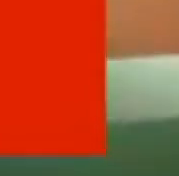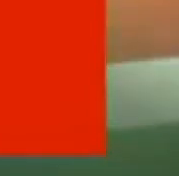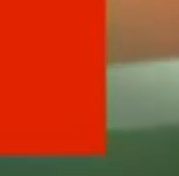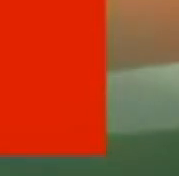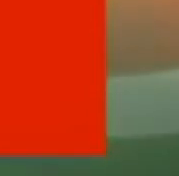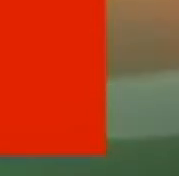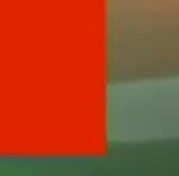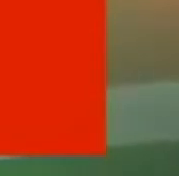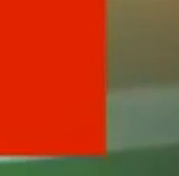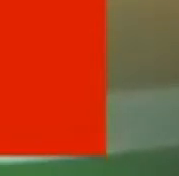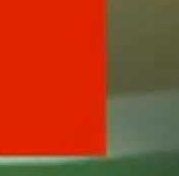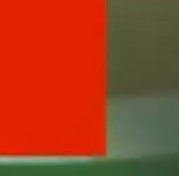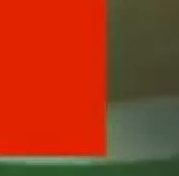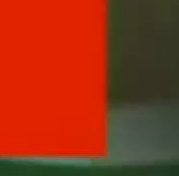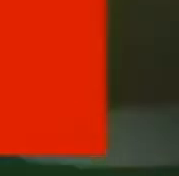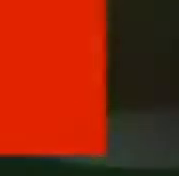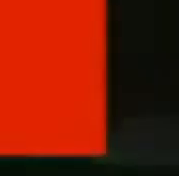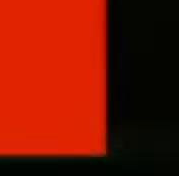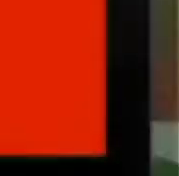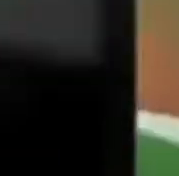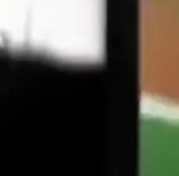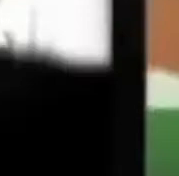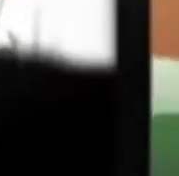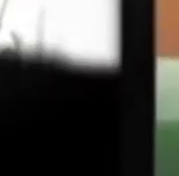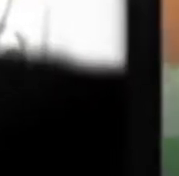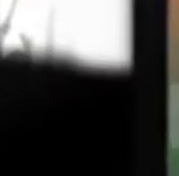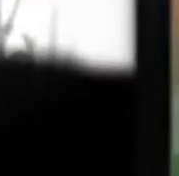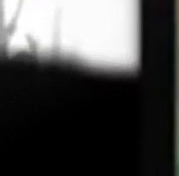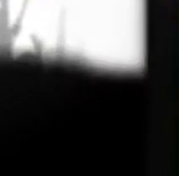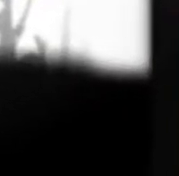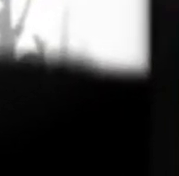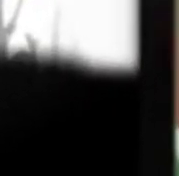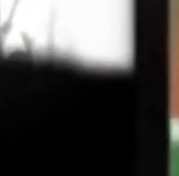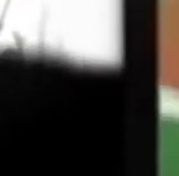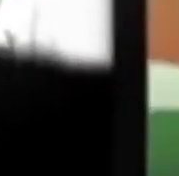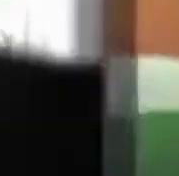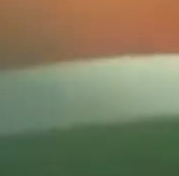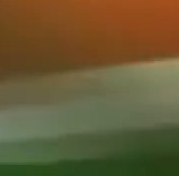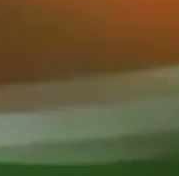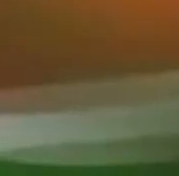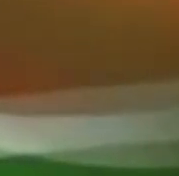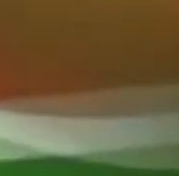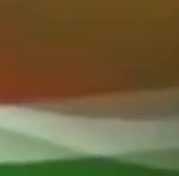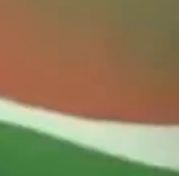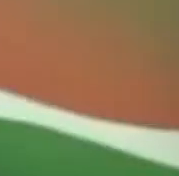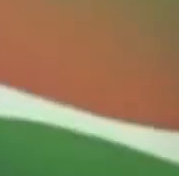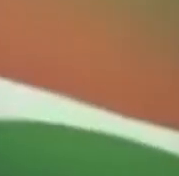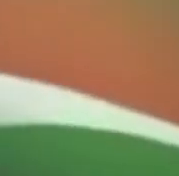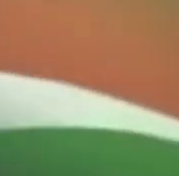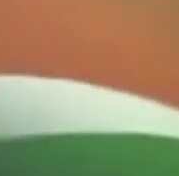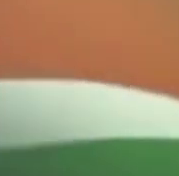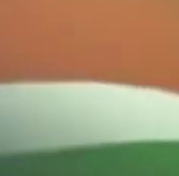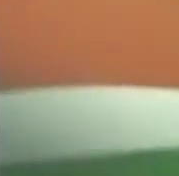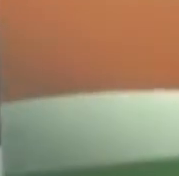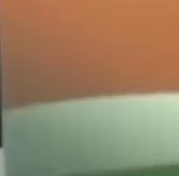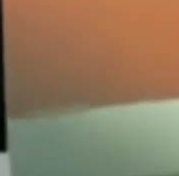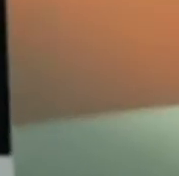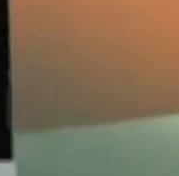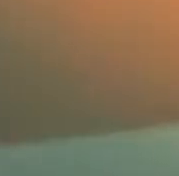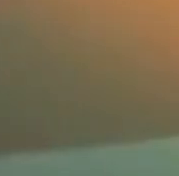a call to prayer, prayer to overcome. Apostle John Kemadi